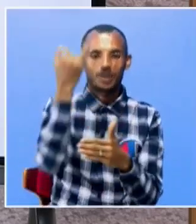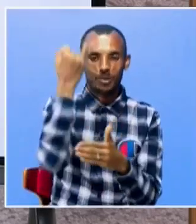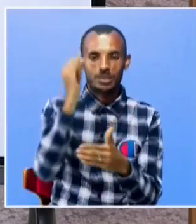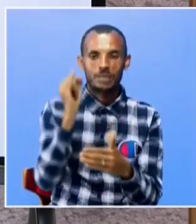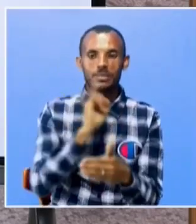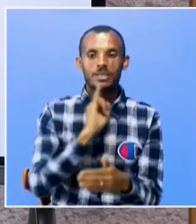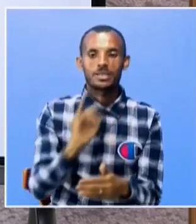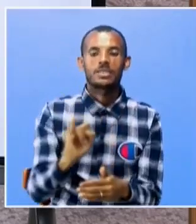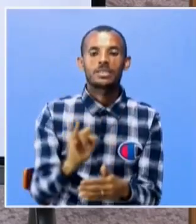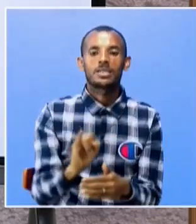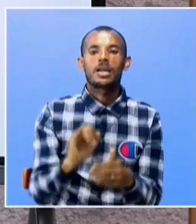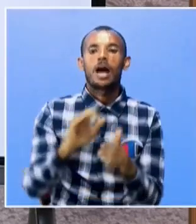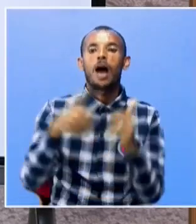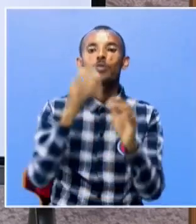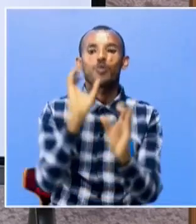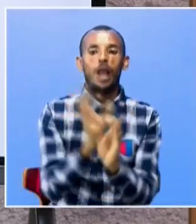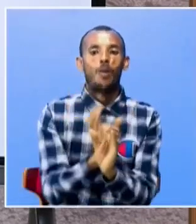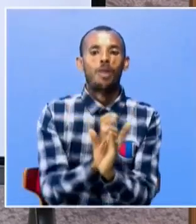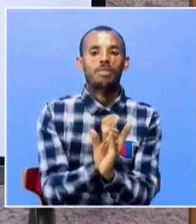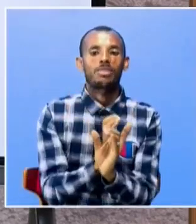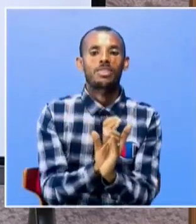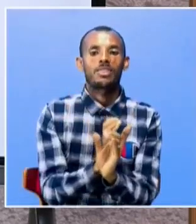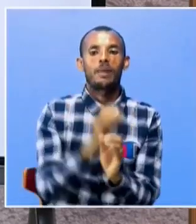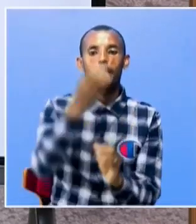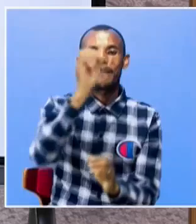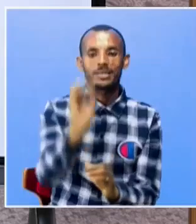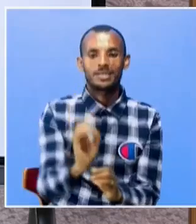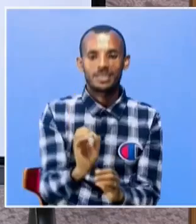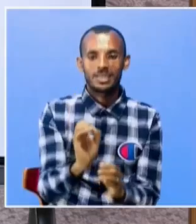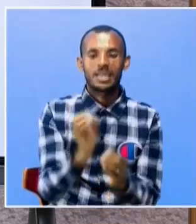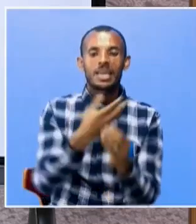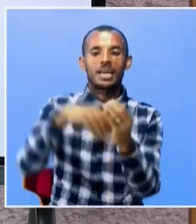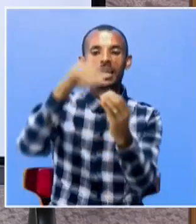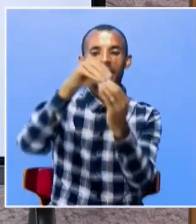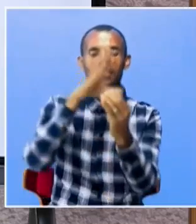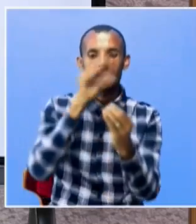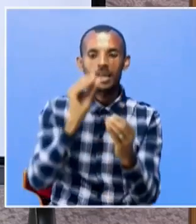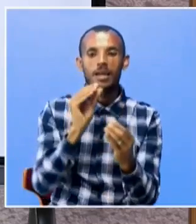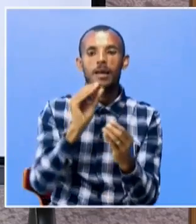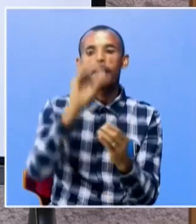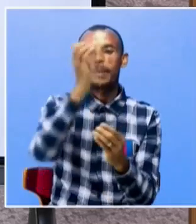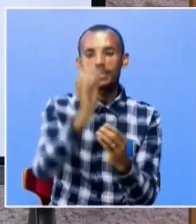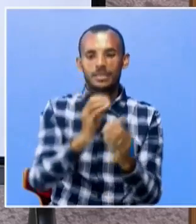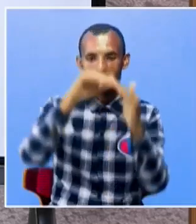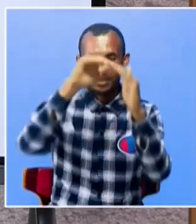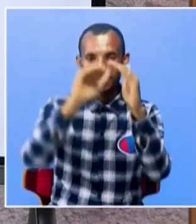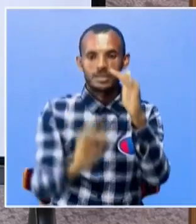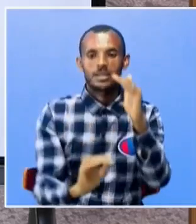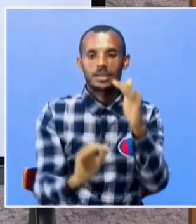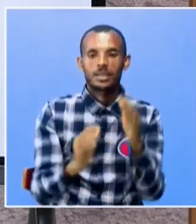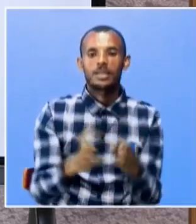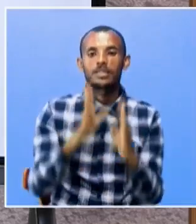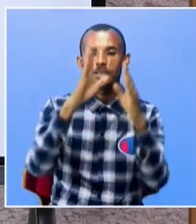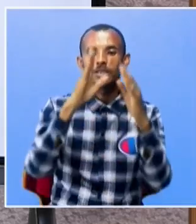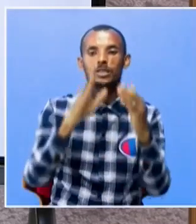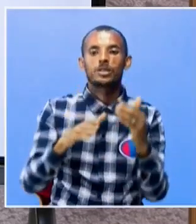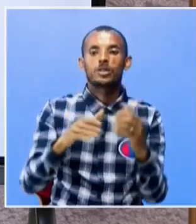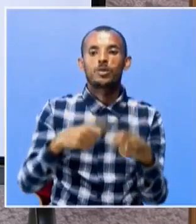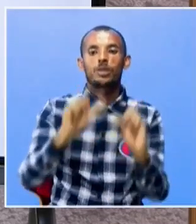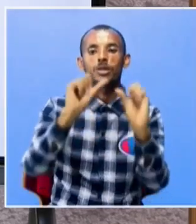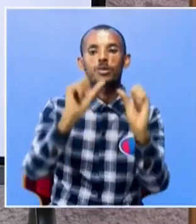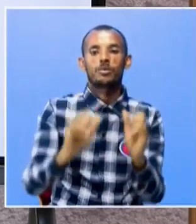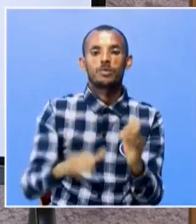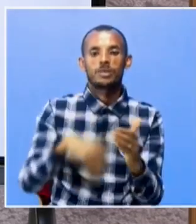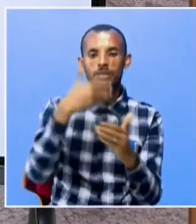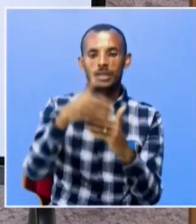this: how to calculate percent increase and percent decrease. Let's continue to this